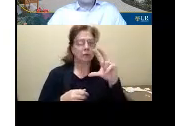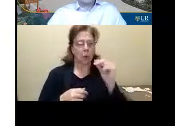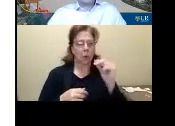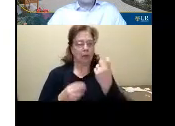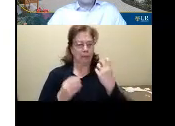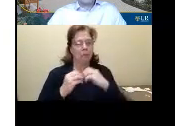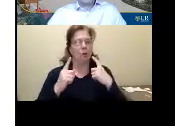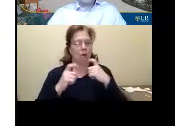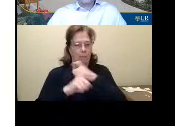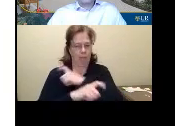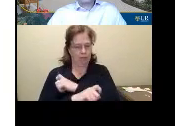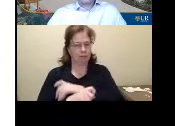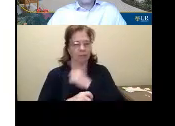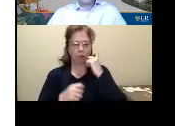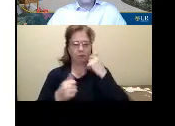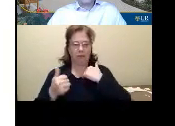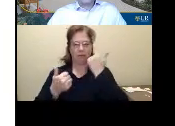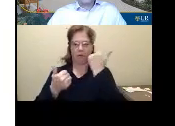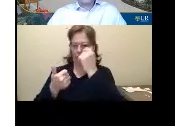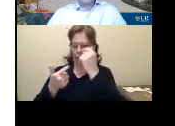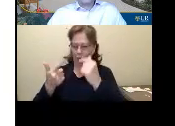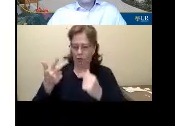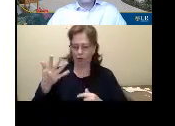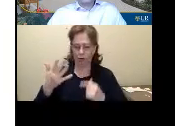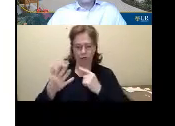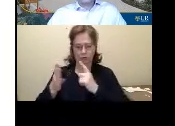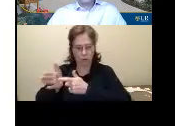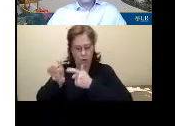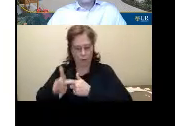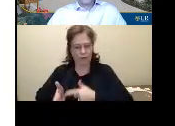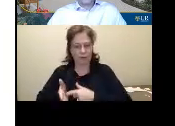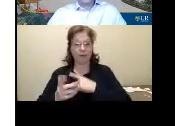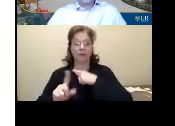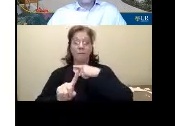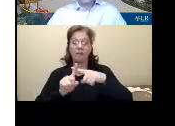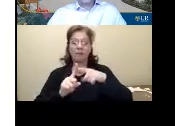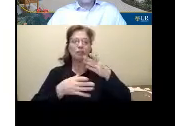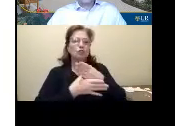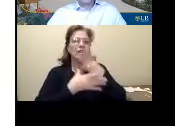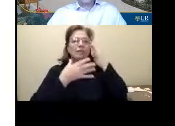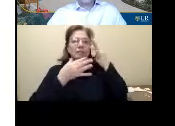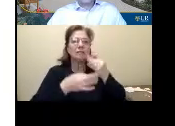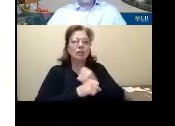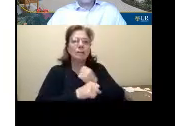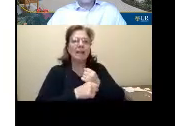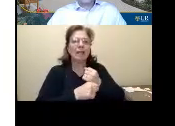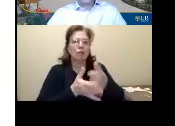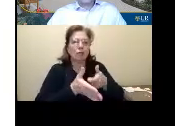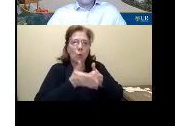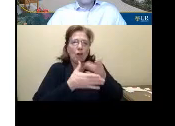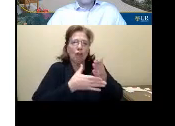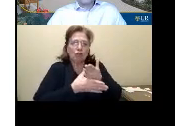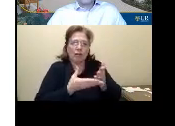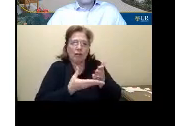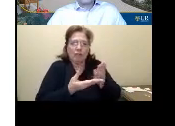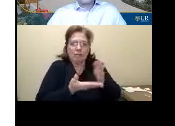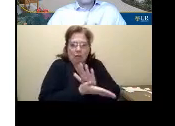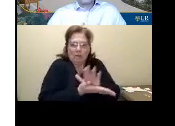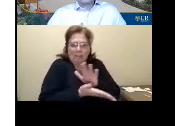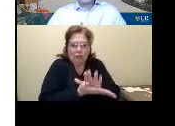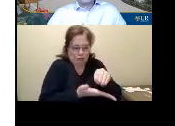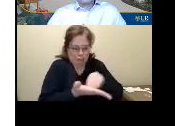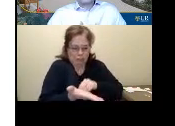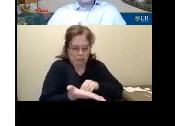there's there's a requirement for documentation of a shared decision-making visit, which we'll go into a little bit more, but it's